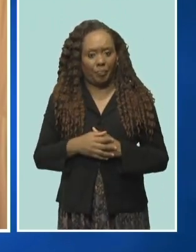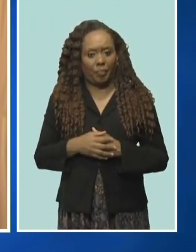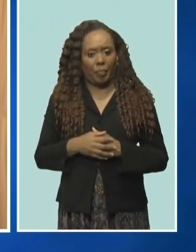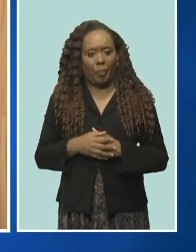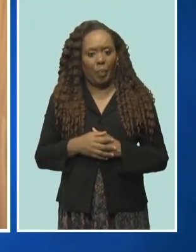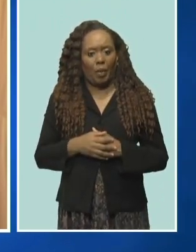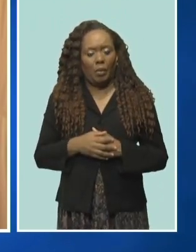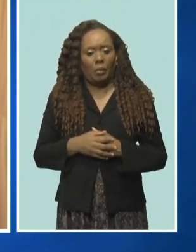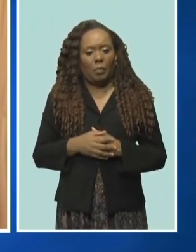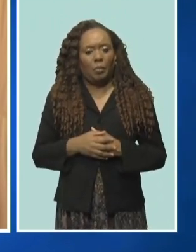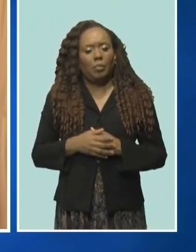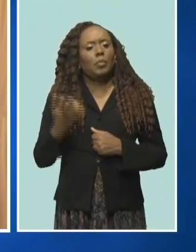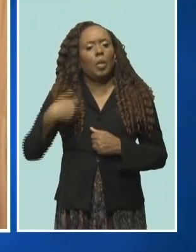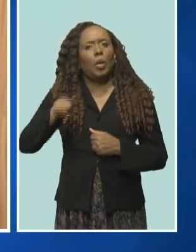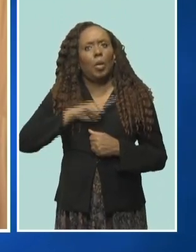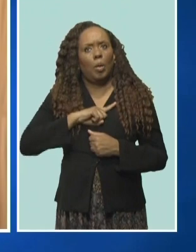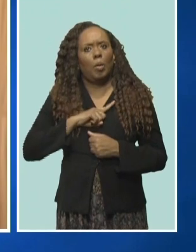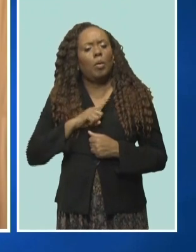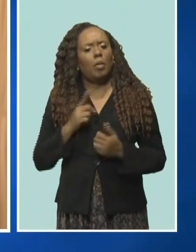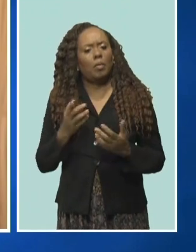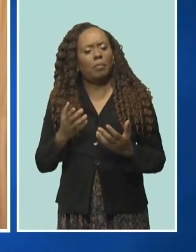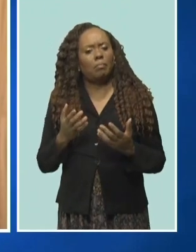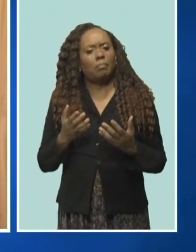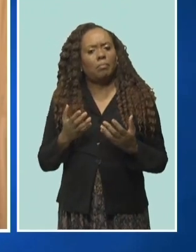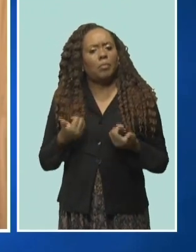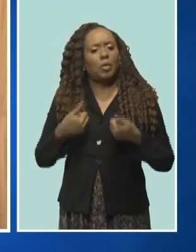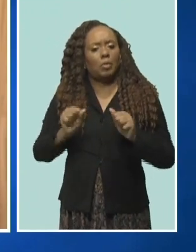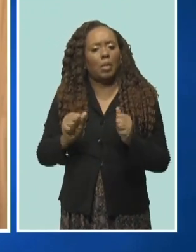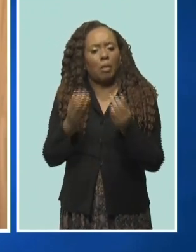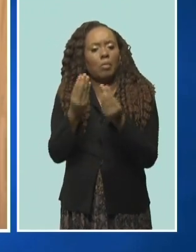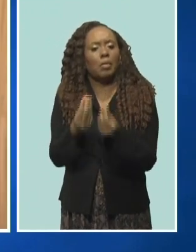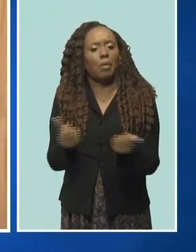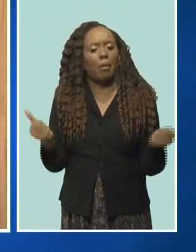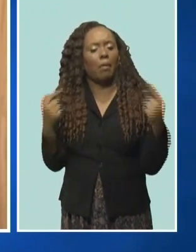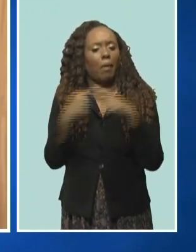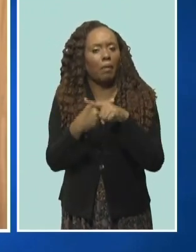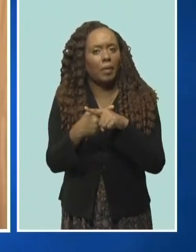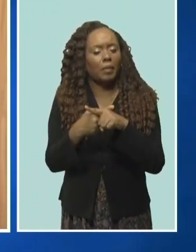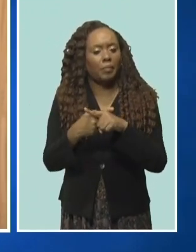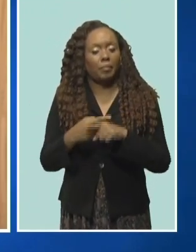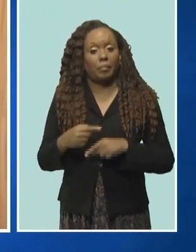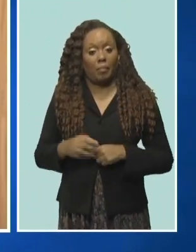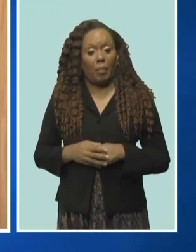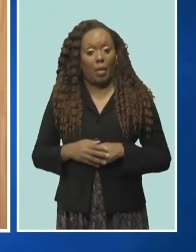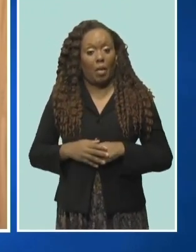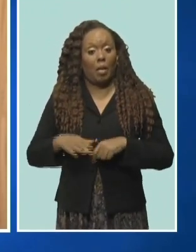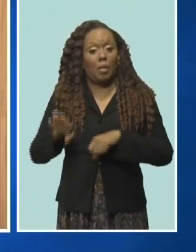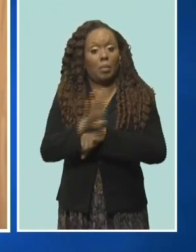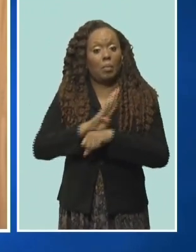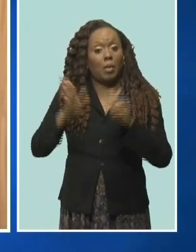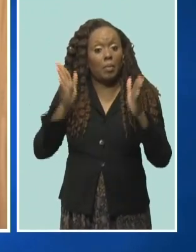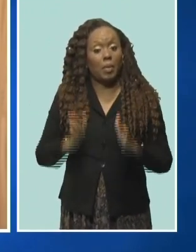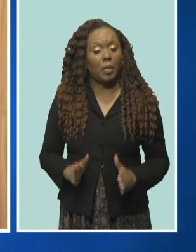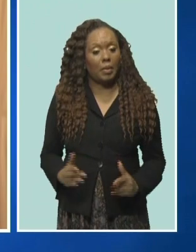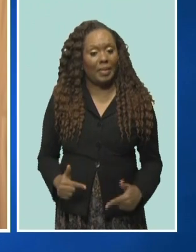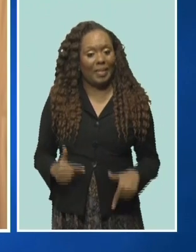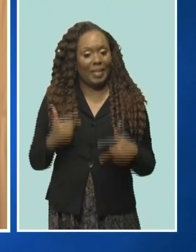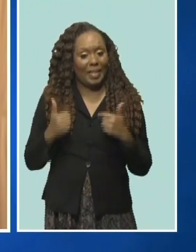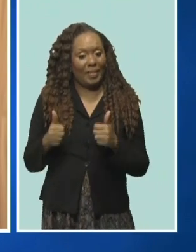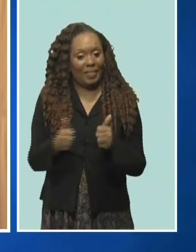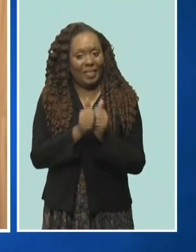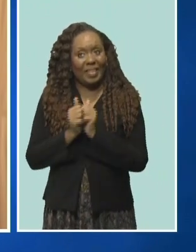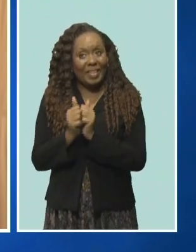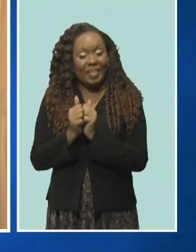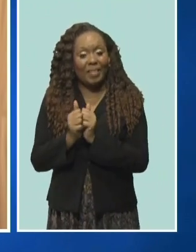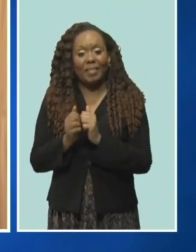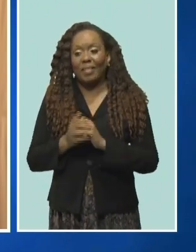resolving conflict for the most part. We've also learned the art, as Bajans, of living on a small rock together, even